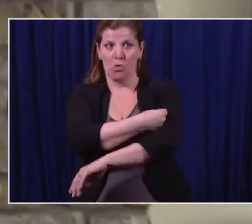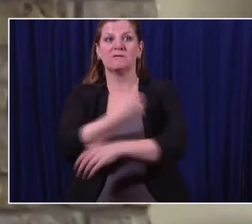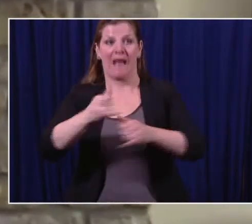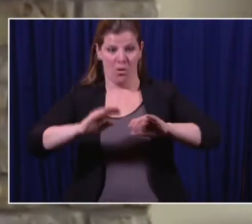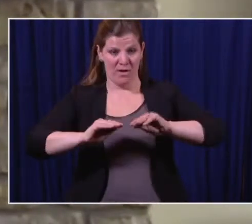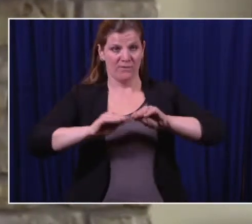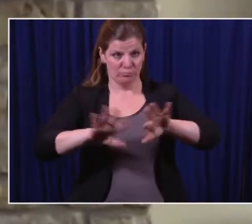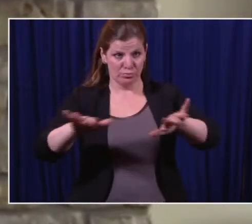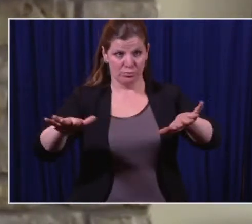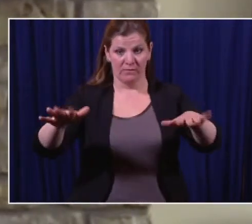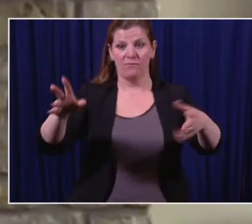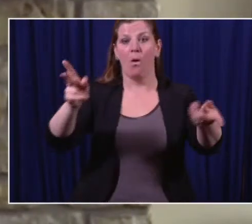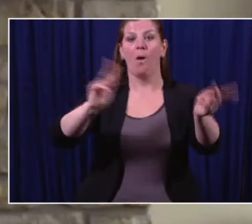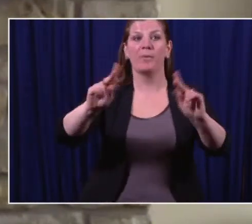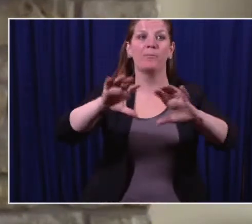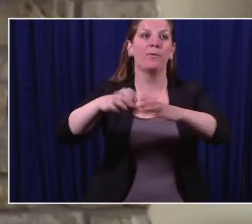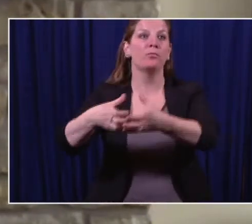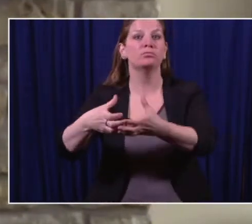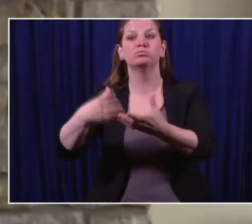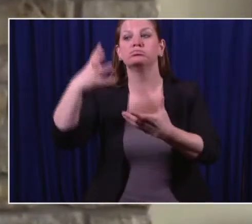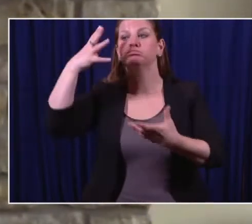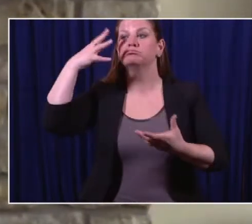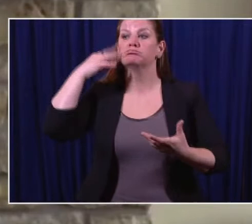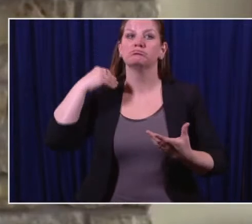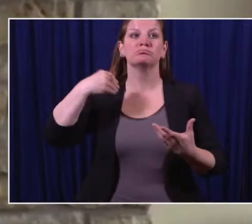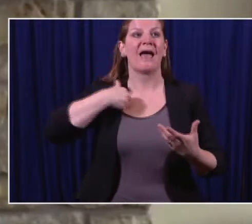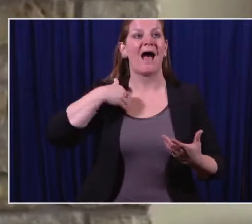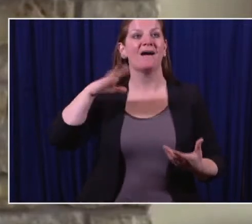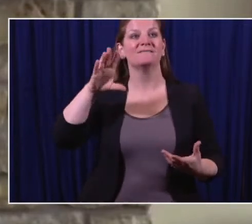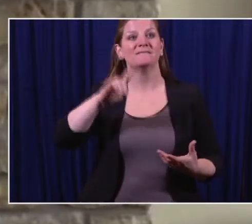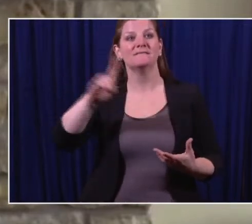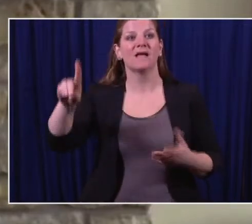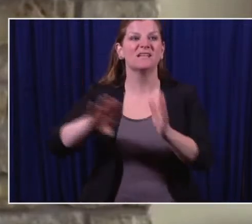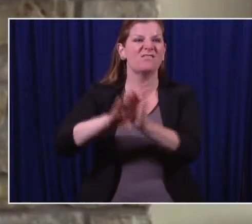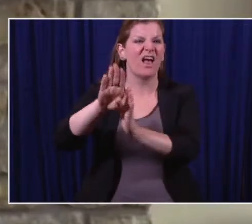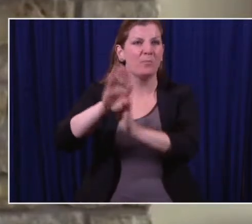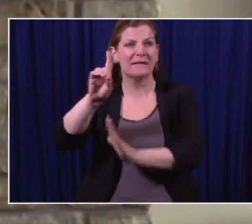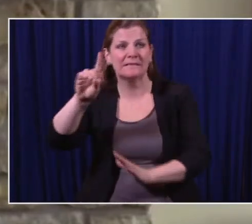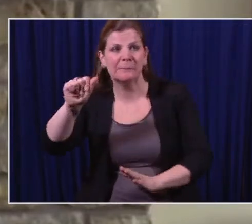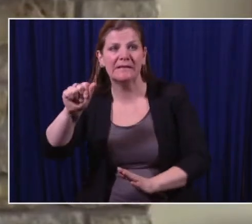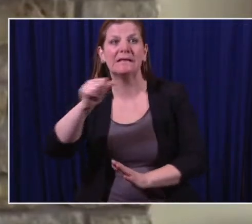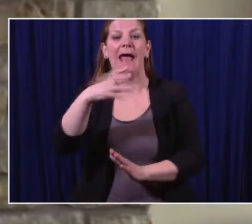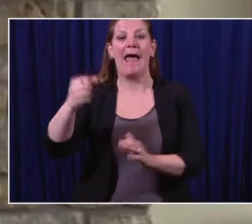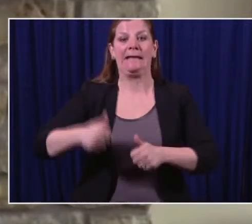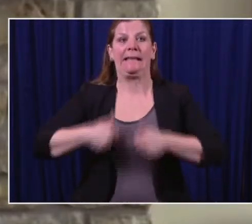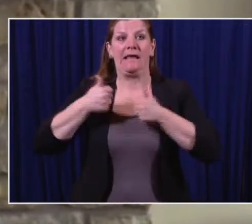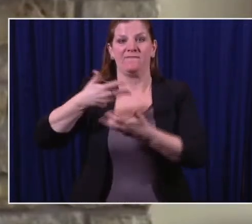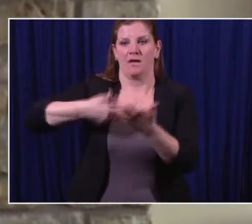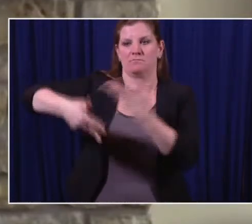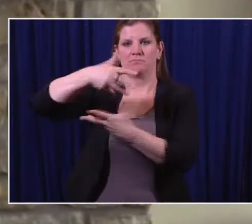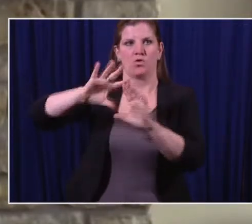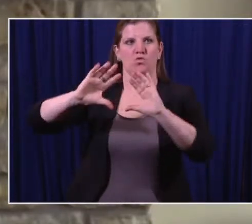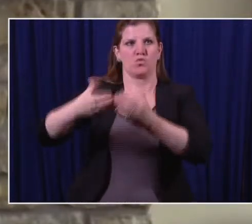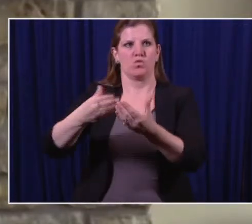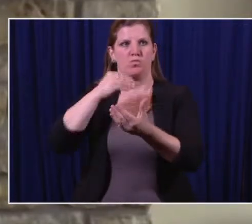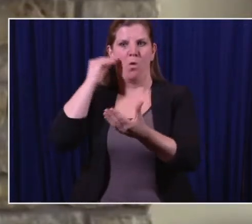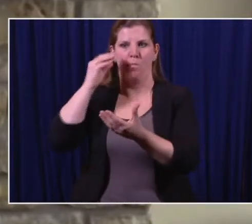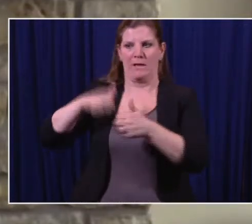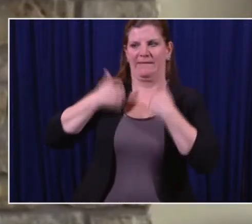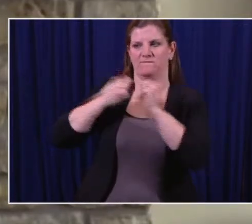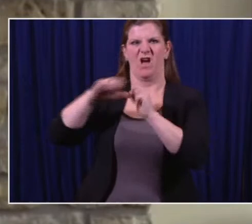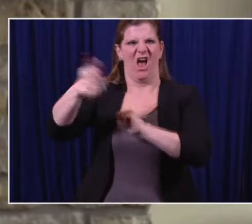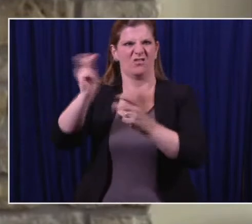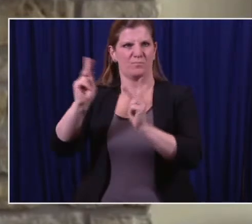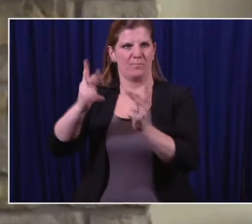with developmental disabilities living in congregate settings. We haven't really talked much about this group, but a high-risk group. In